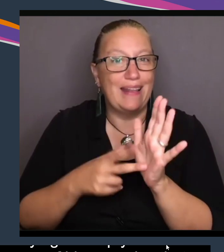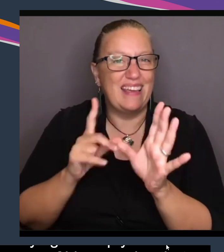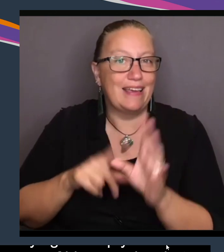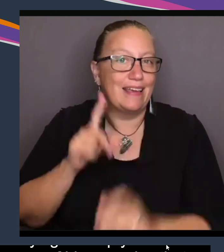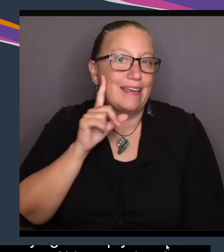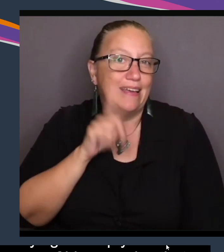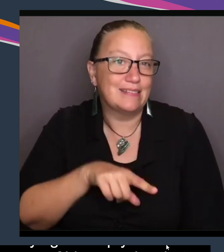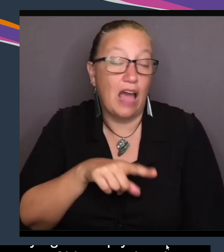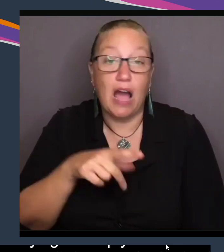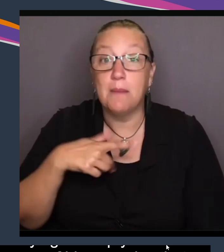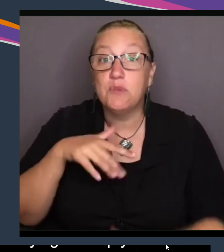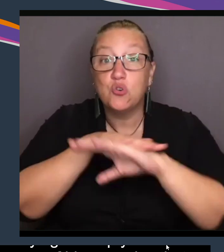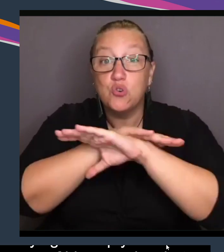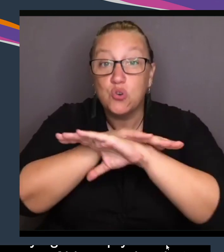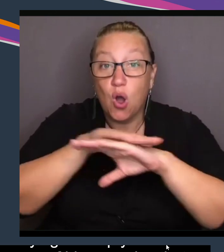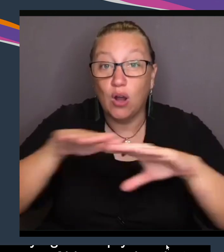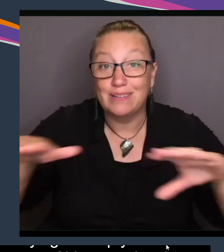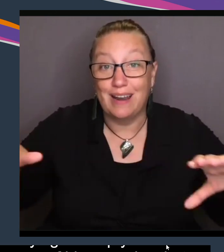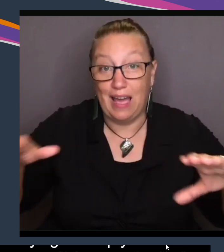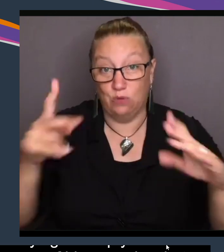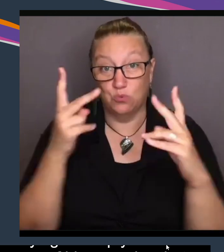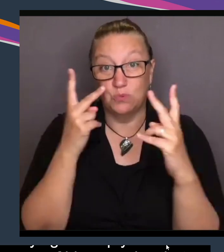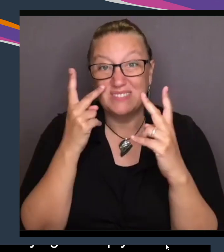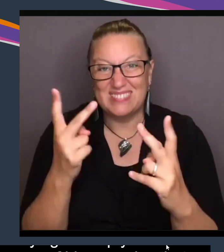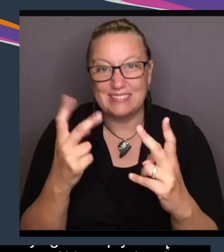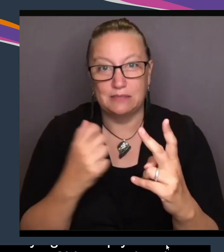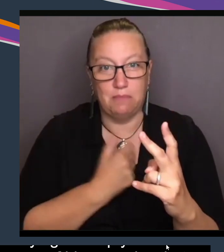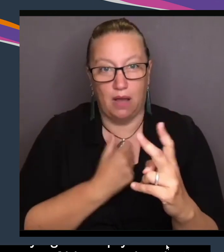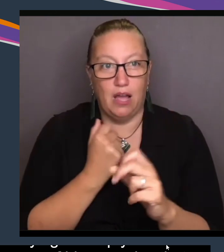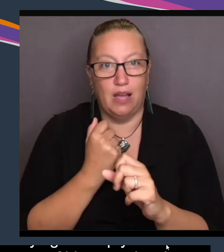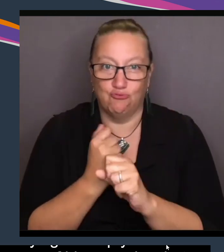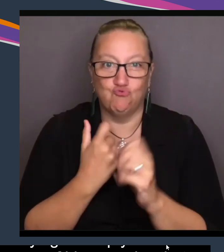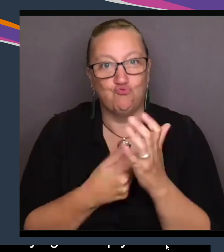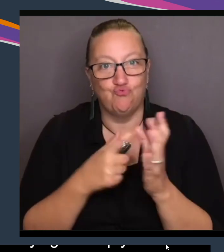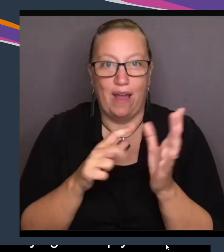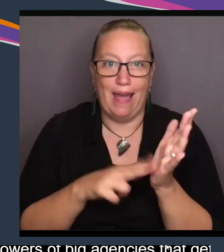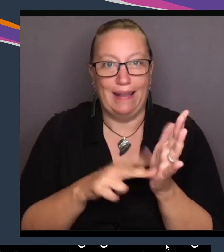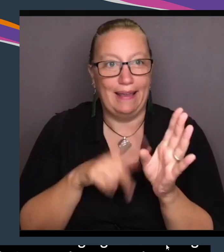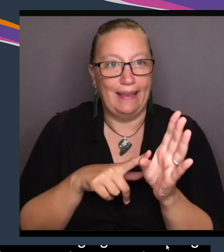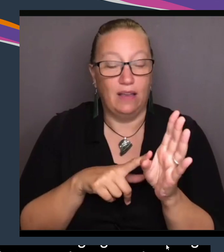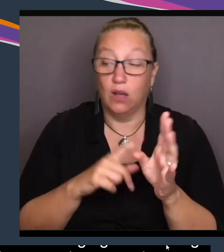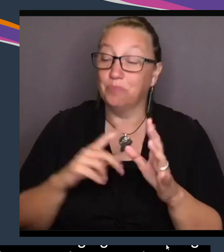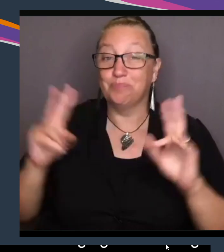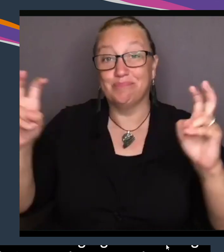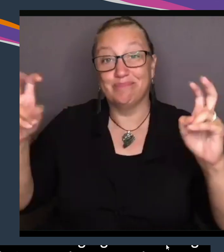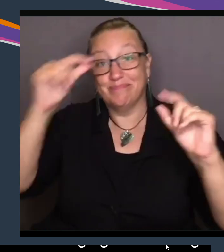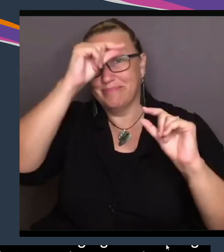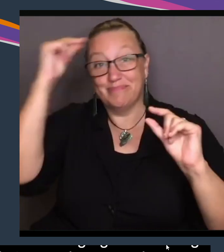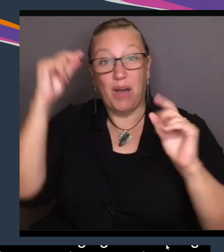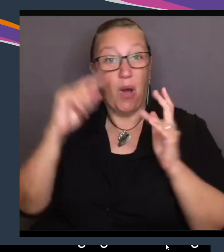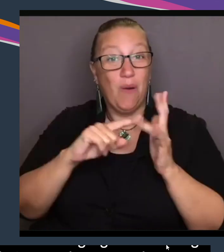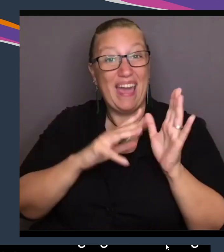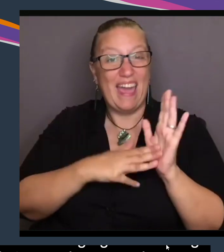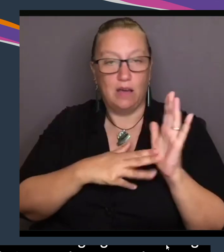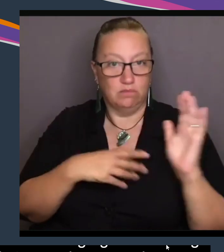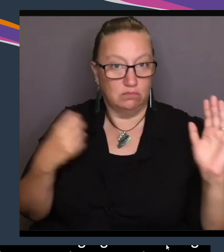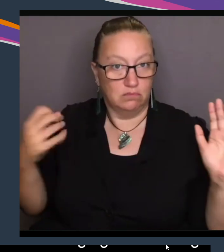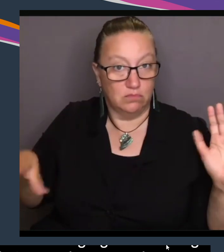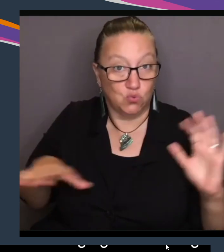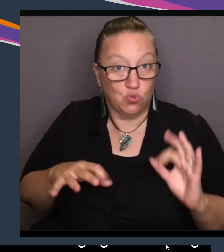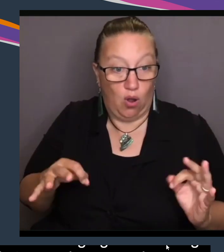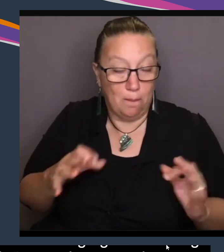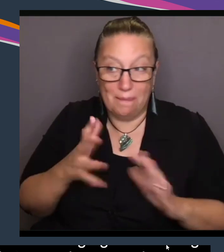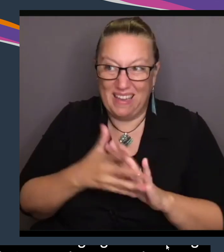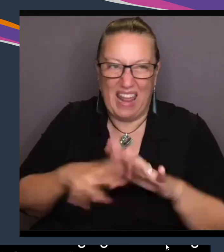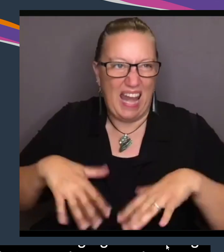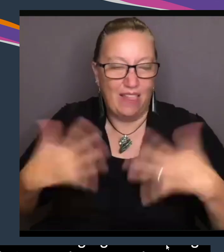from seeing her. So, OAM doesn't mean anything when you're up against people who have got